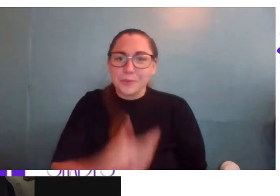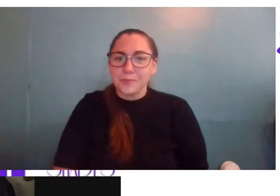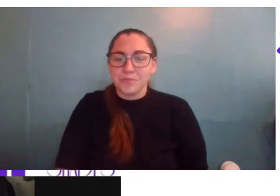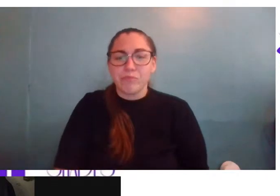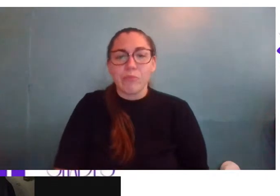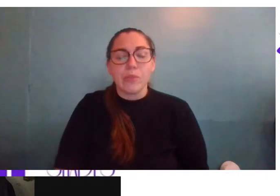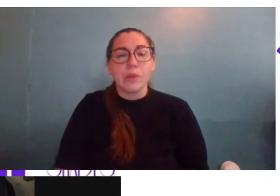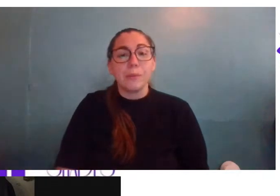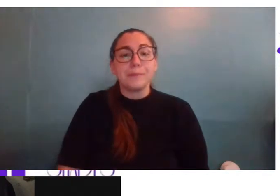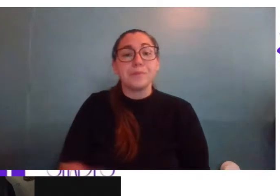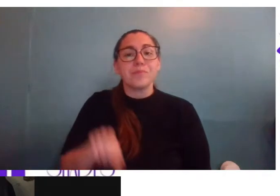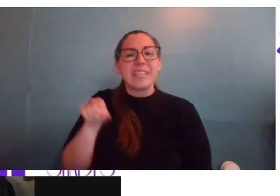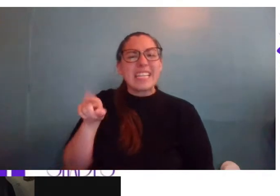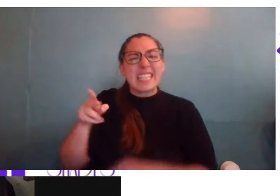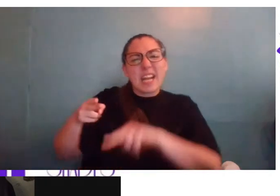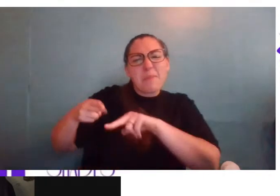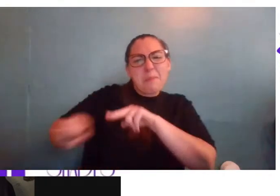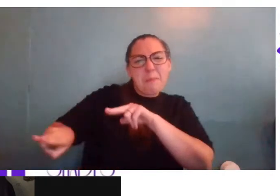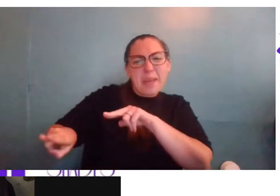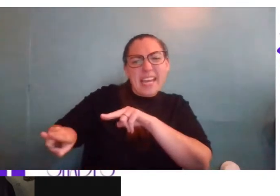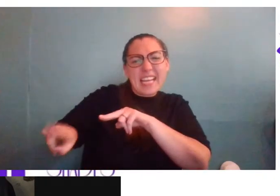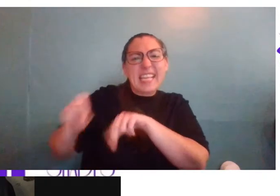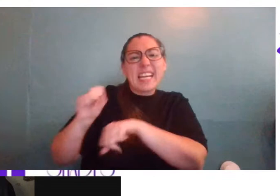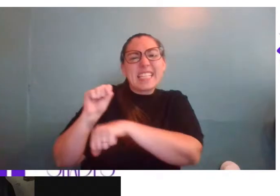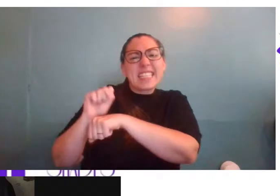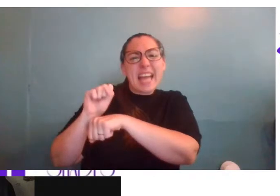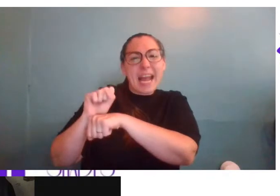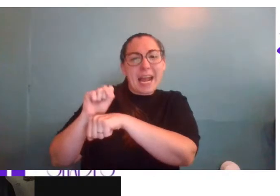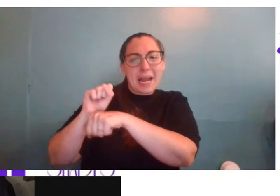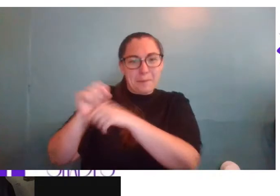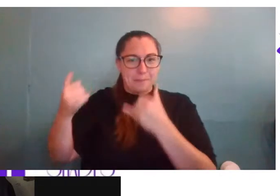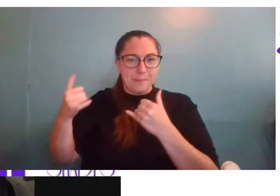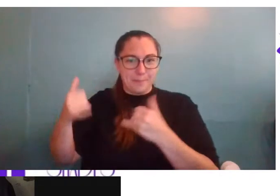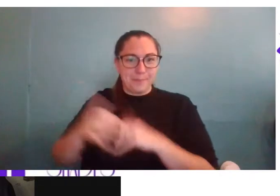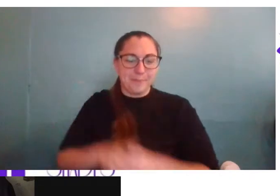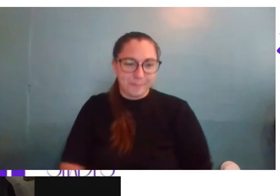He's on a mini assignment today.